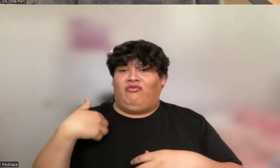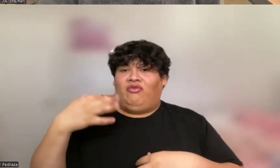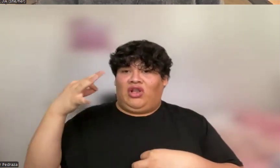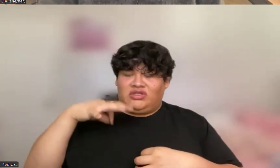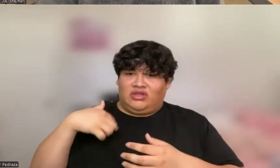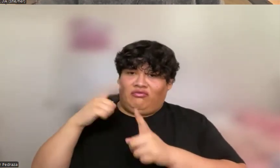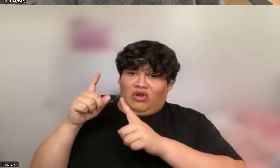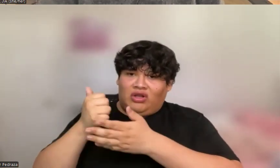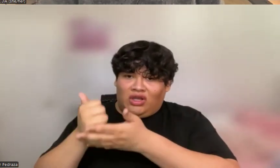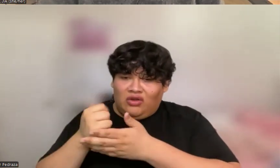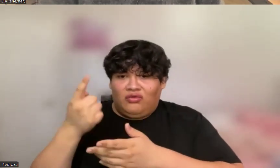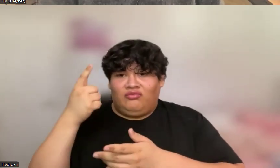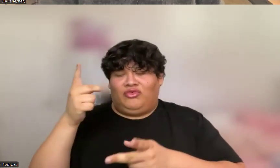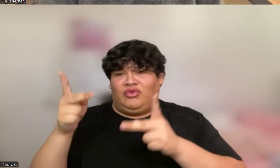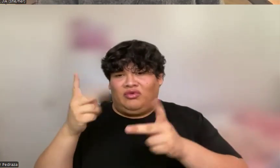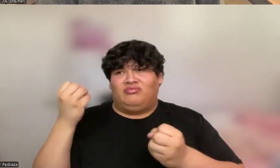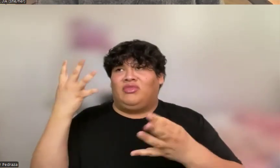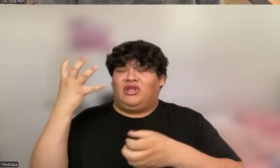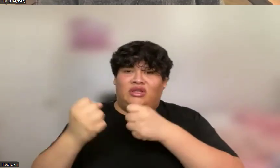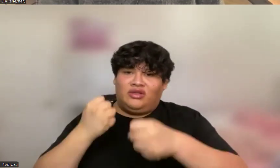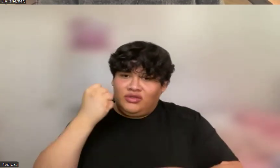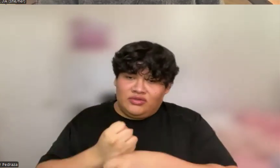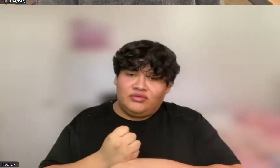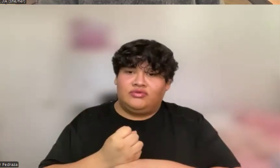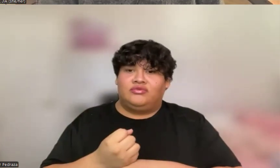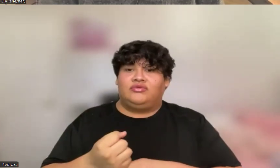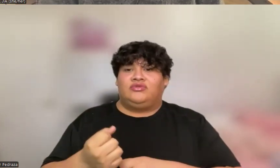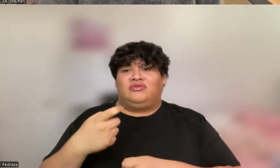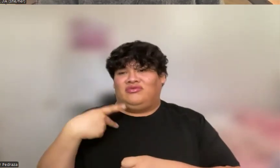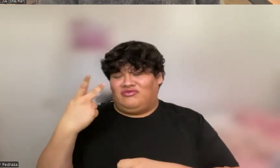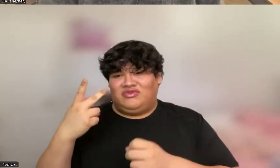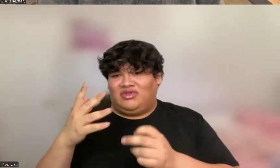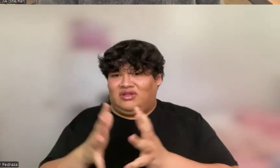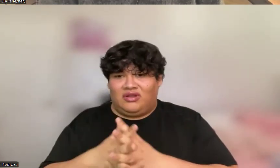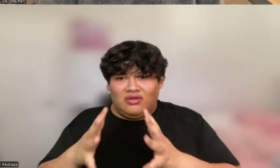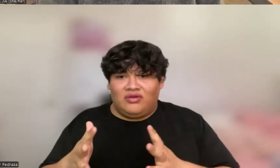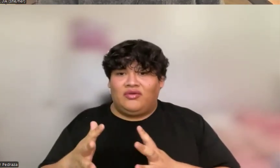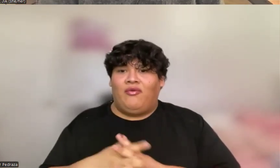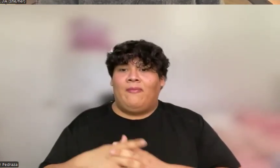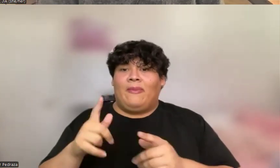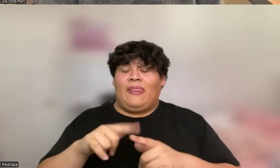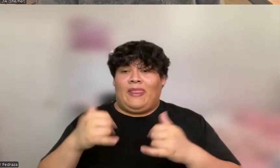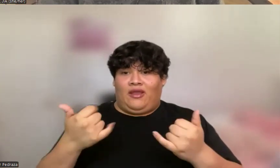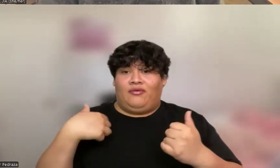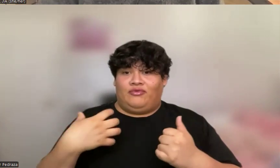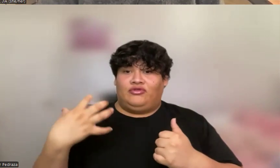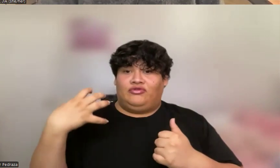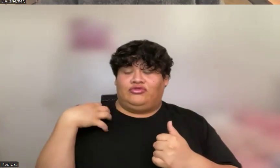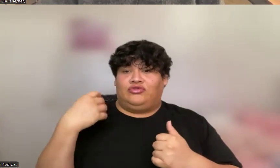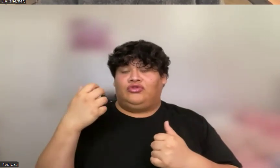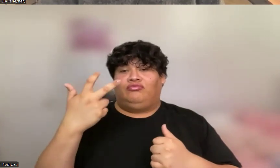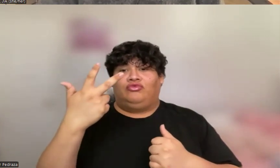line for many years. We see a lot of those situations, right? I am actually currently in charge of 3 older